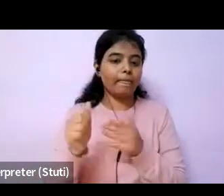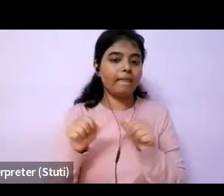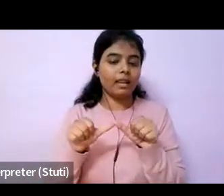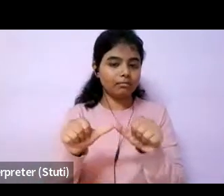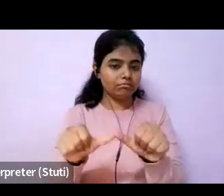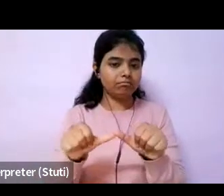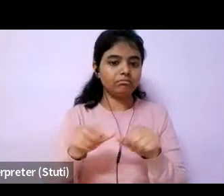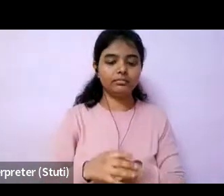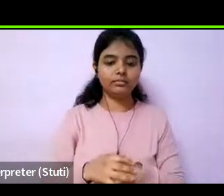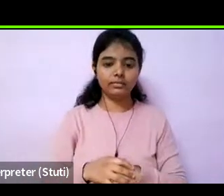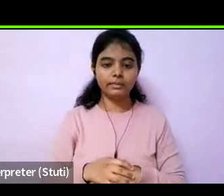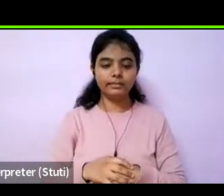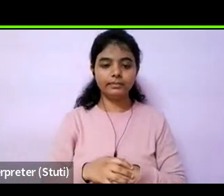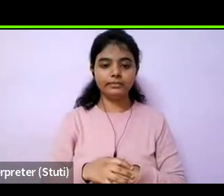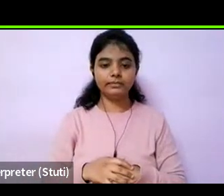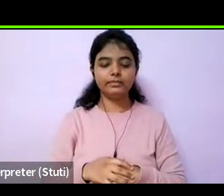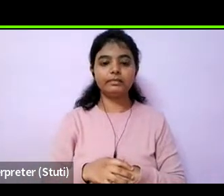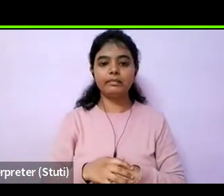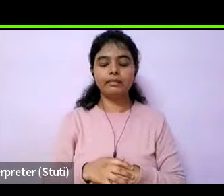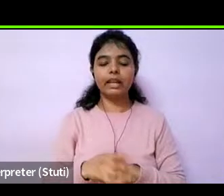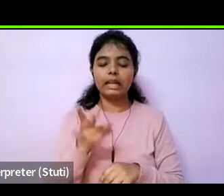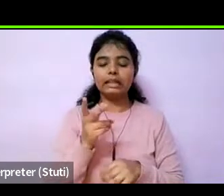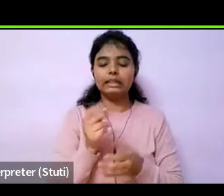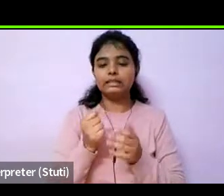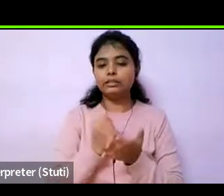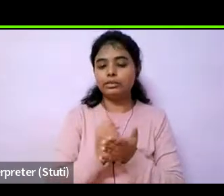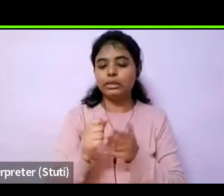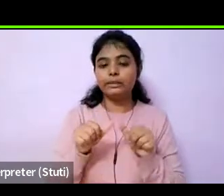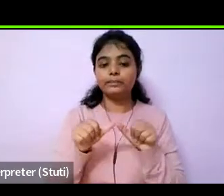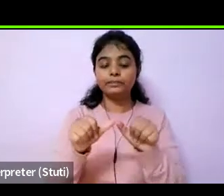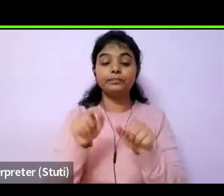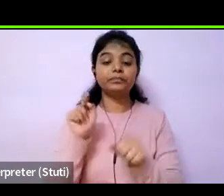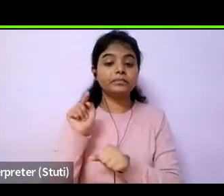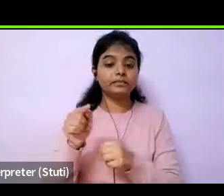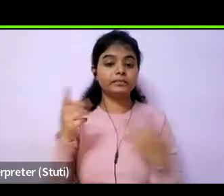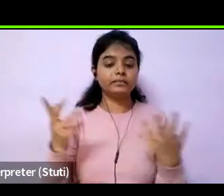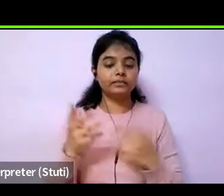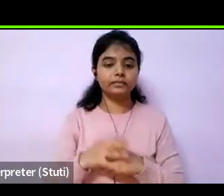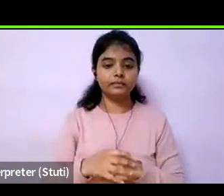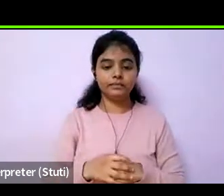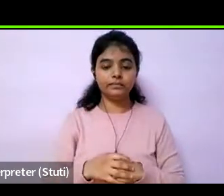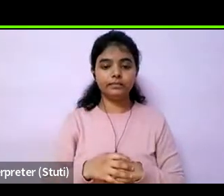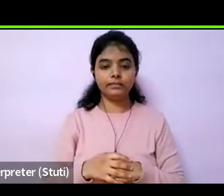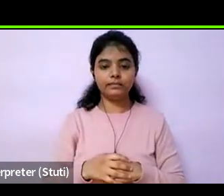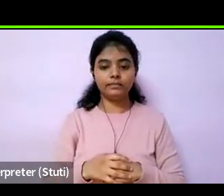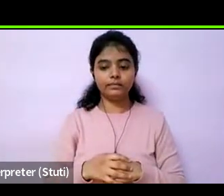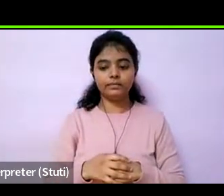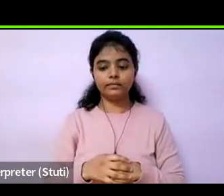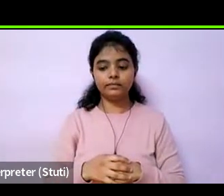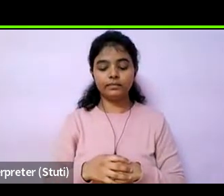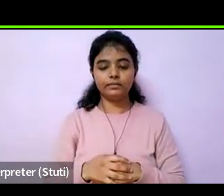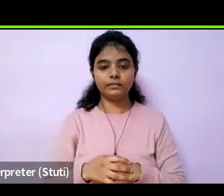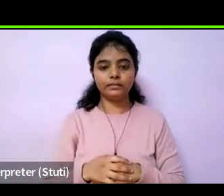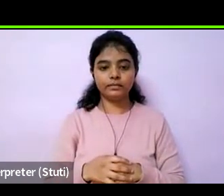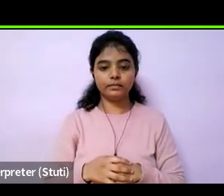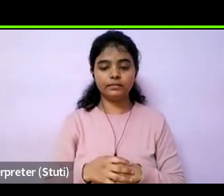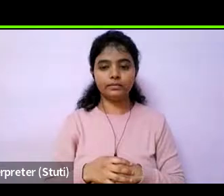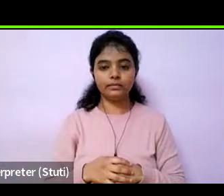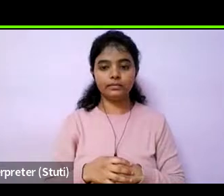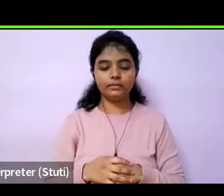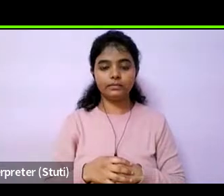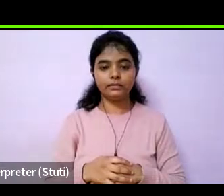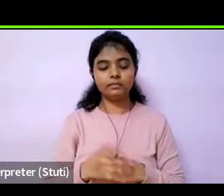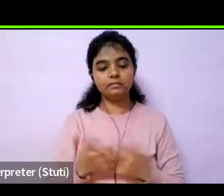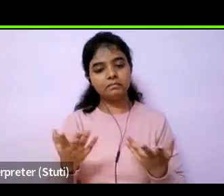but still, I'll make an attempt. See, my point is that I'm using one of the